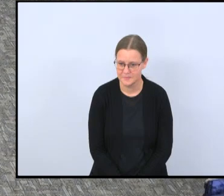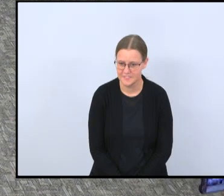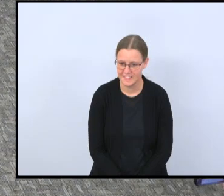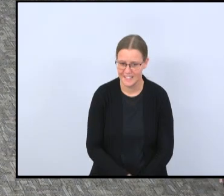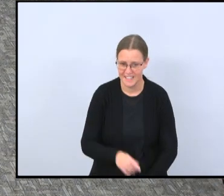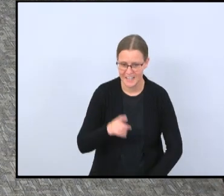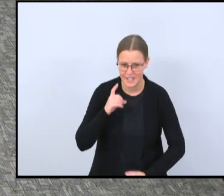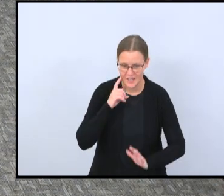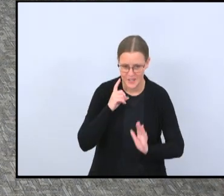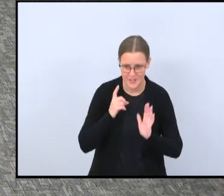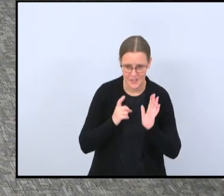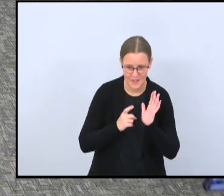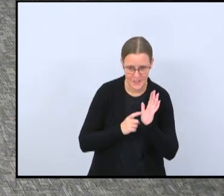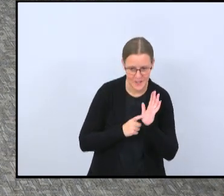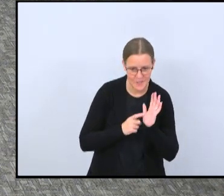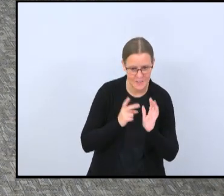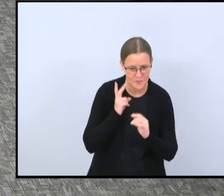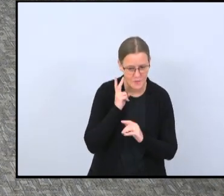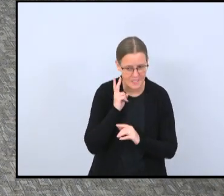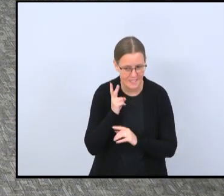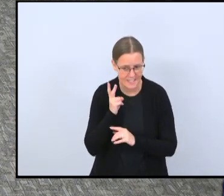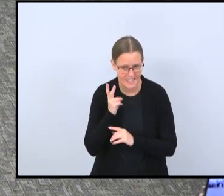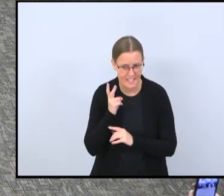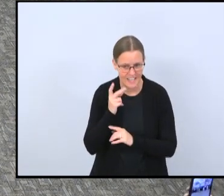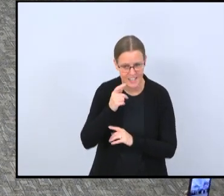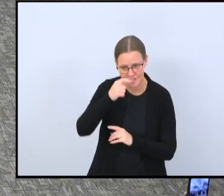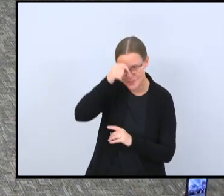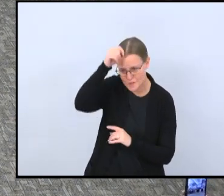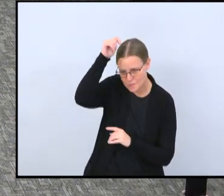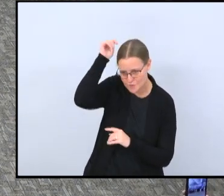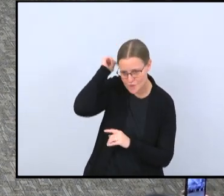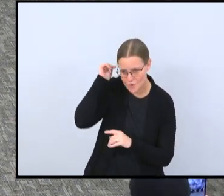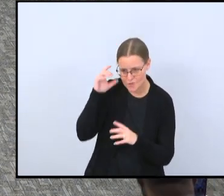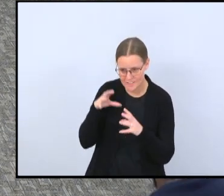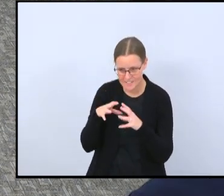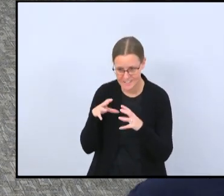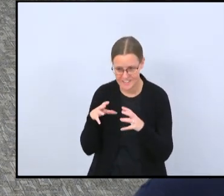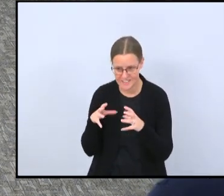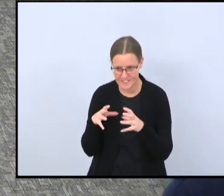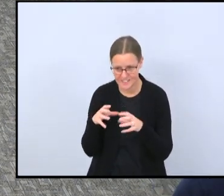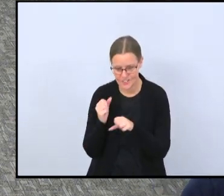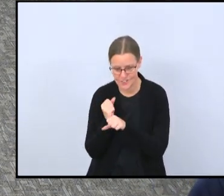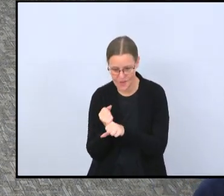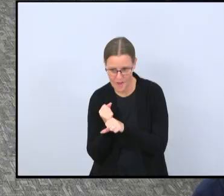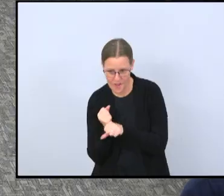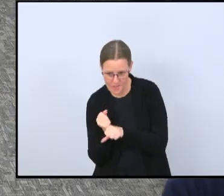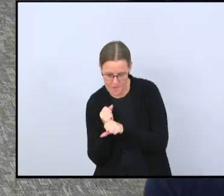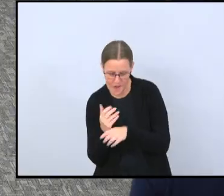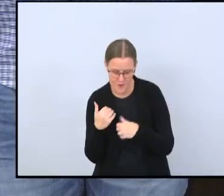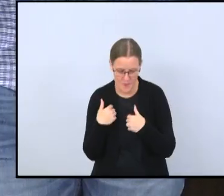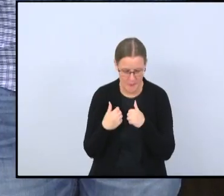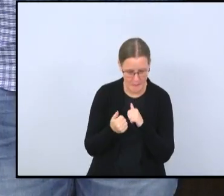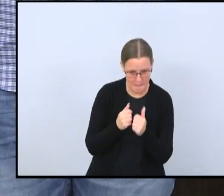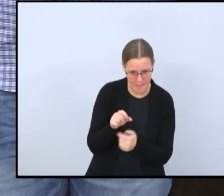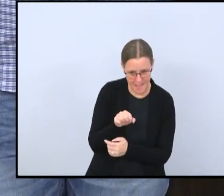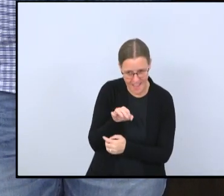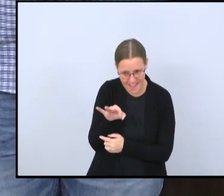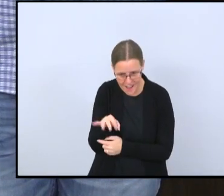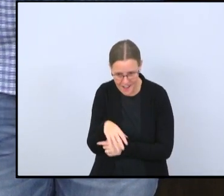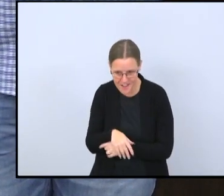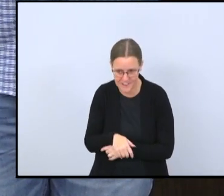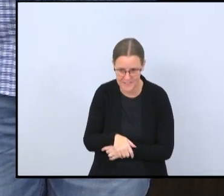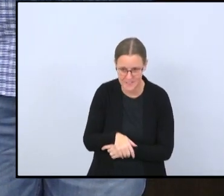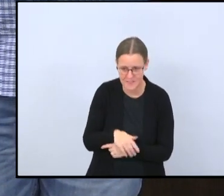Notice we see some Trojan softball shirts out there because they're in the playoffs tonight. First round. We wish them